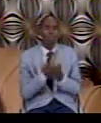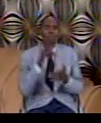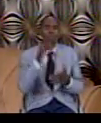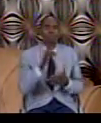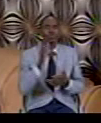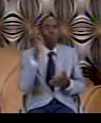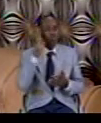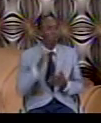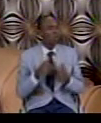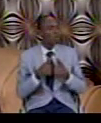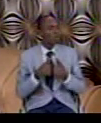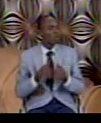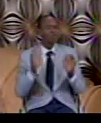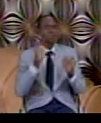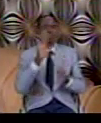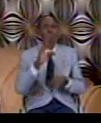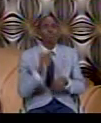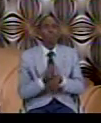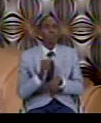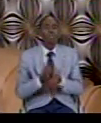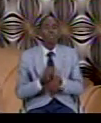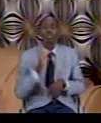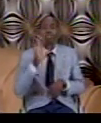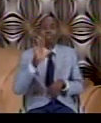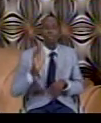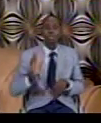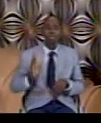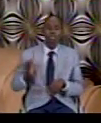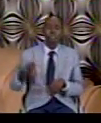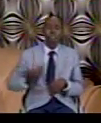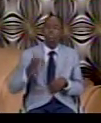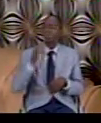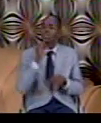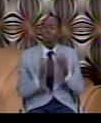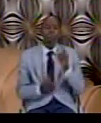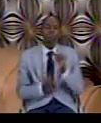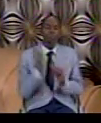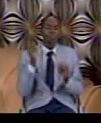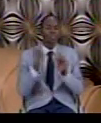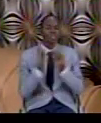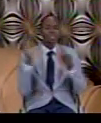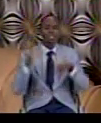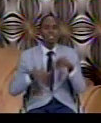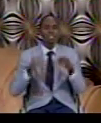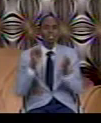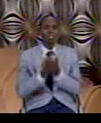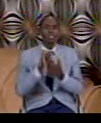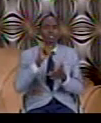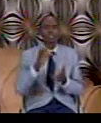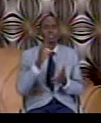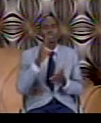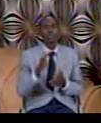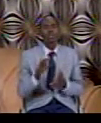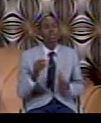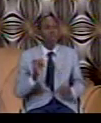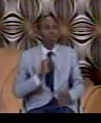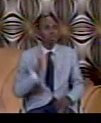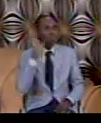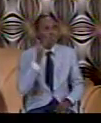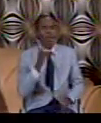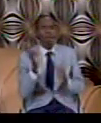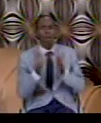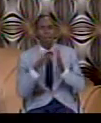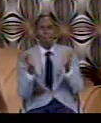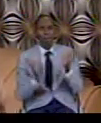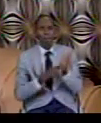to lose your job. Your soul is greater than that job. We're going to tell Mr. So-and-so, we're going